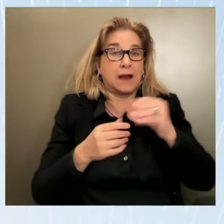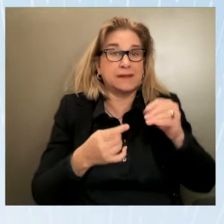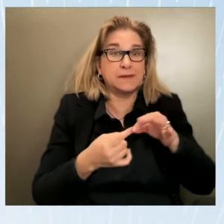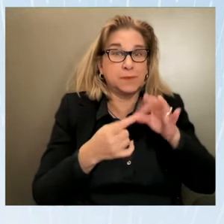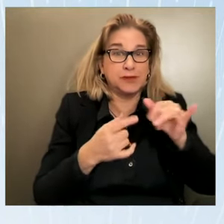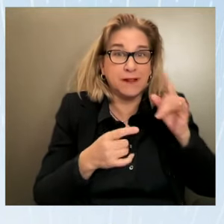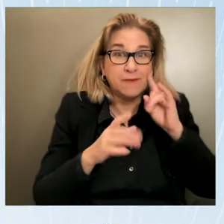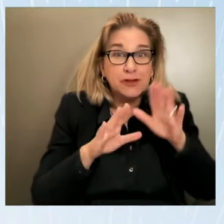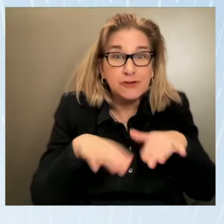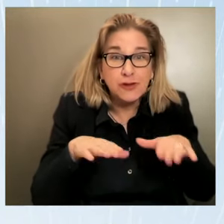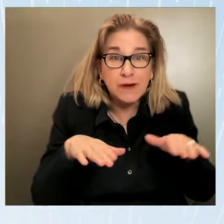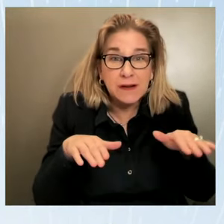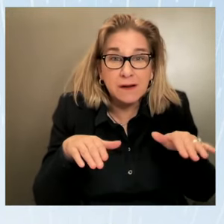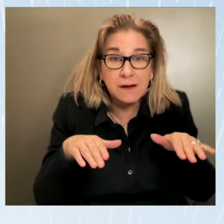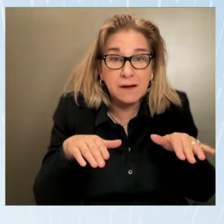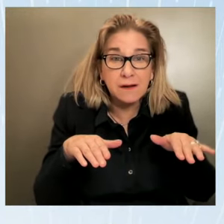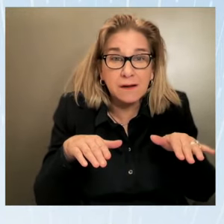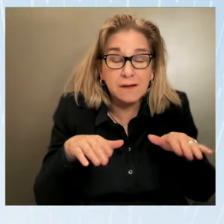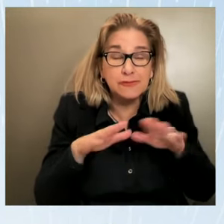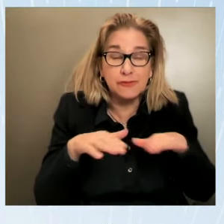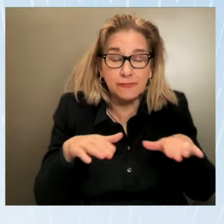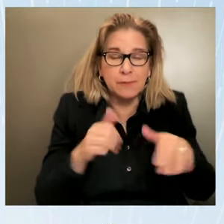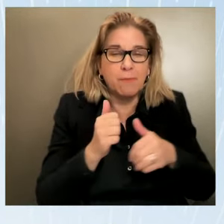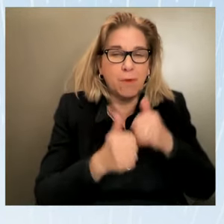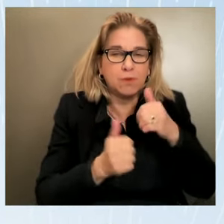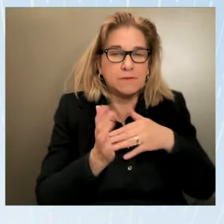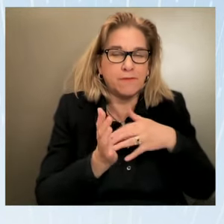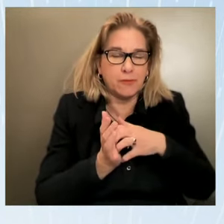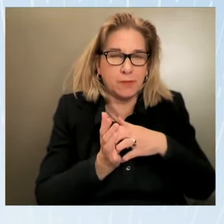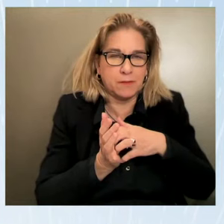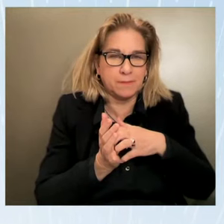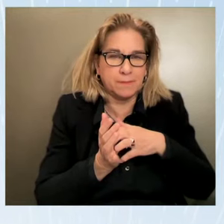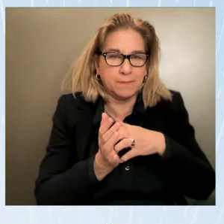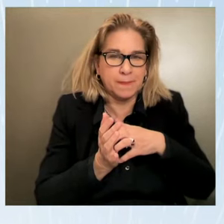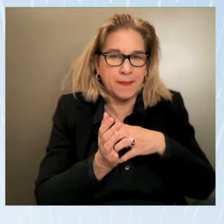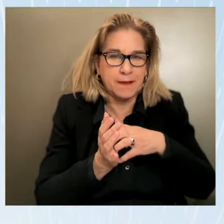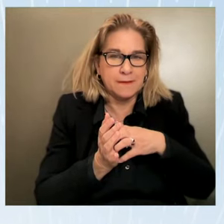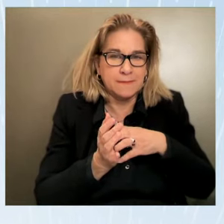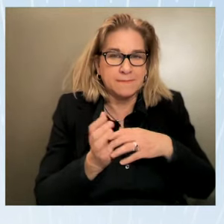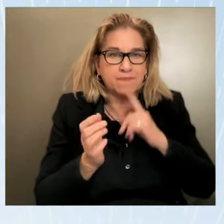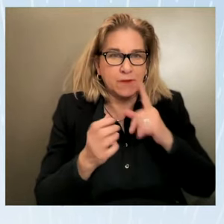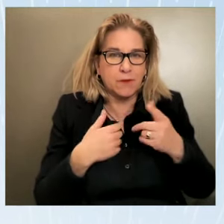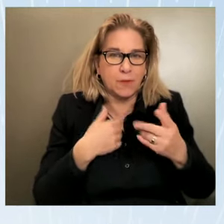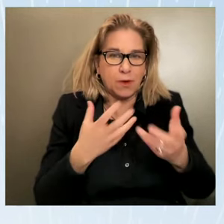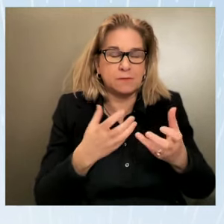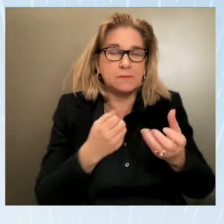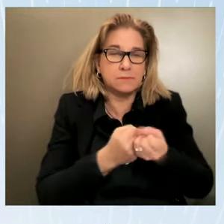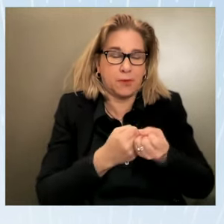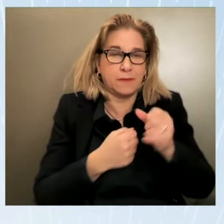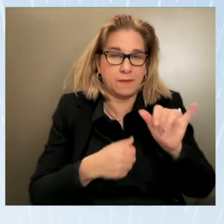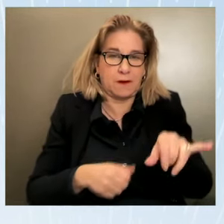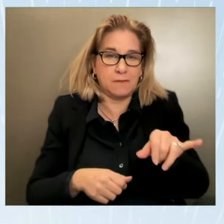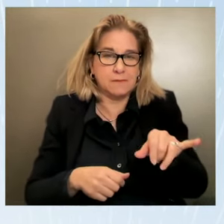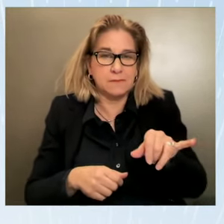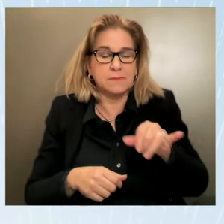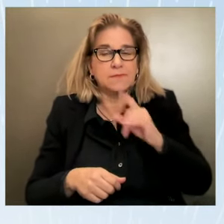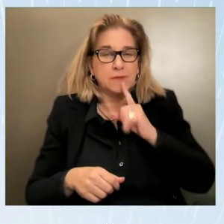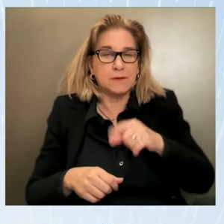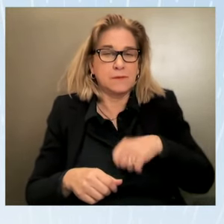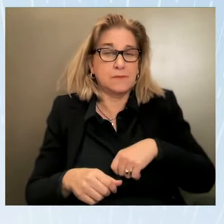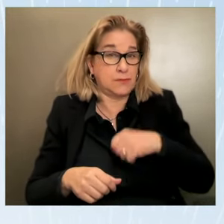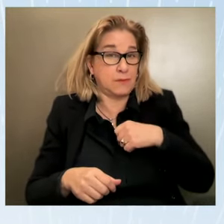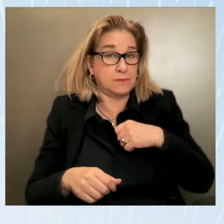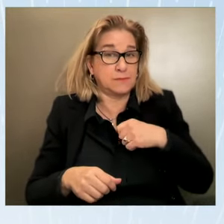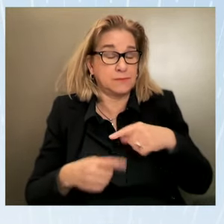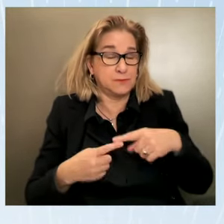we're inspired, driven, and incredibly proud to do this work. So I'm honored to add my voice to everyone else's here to pledge